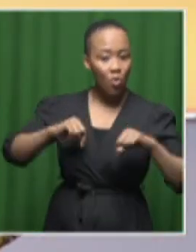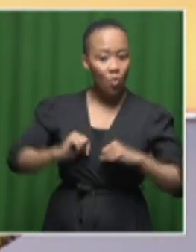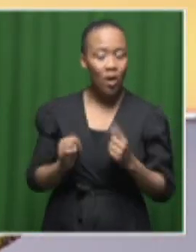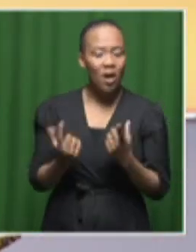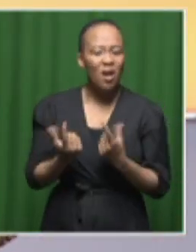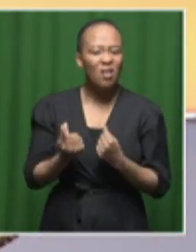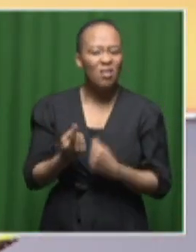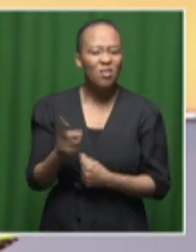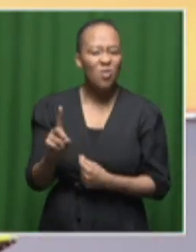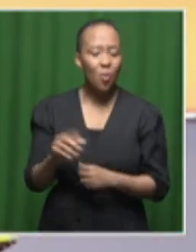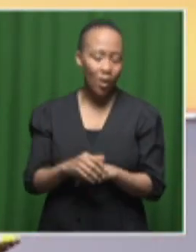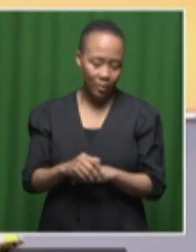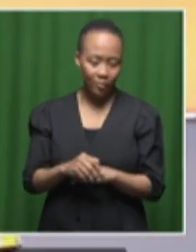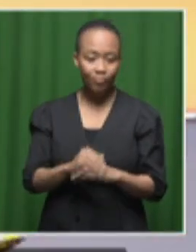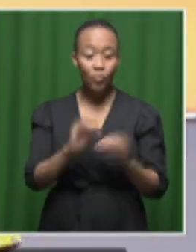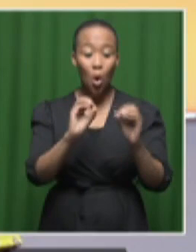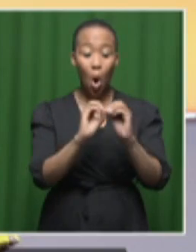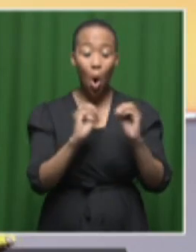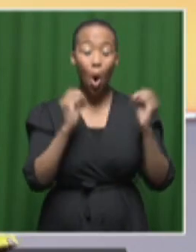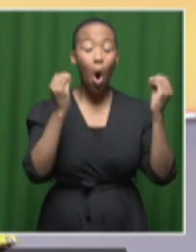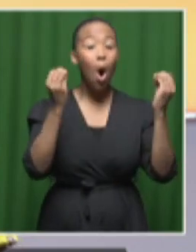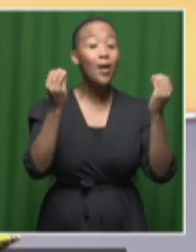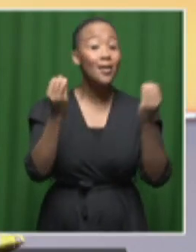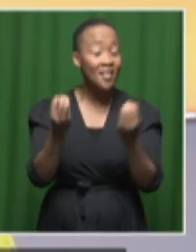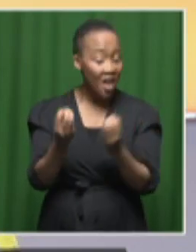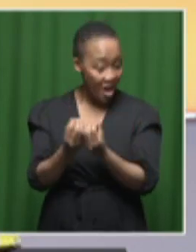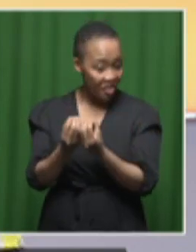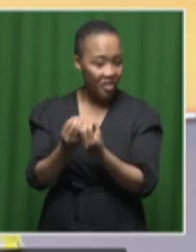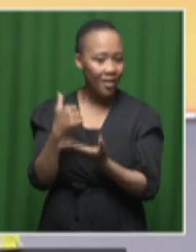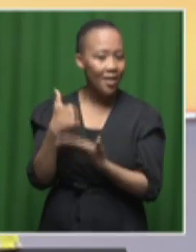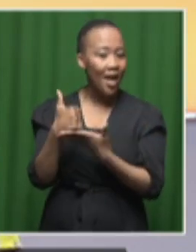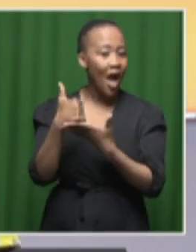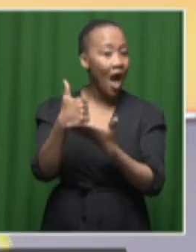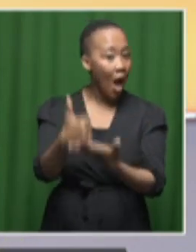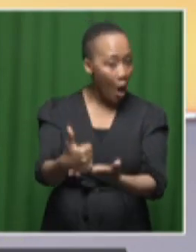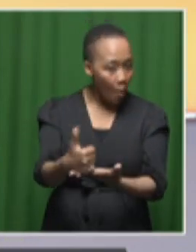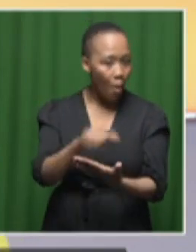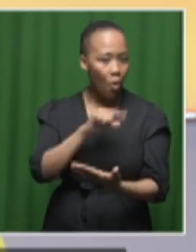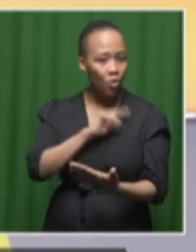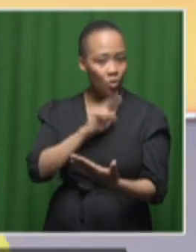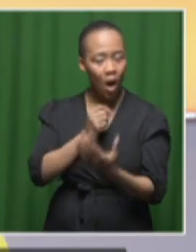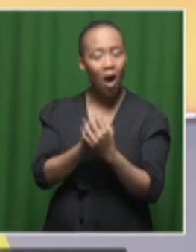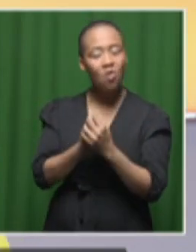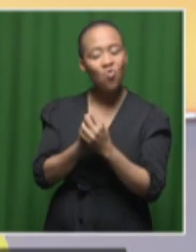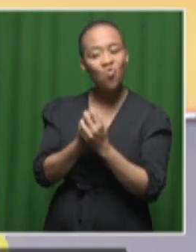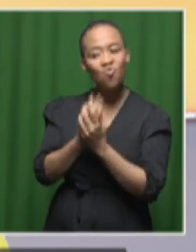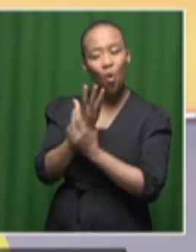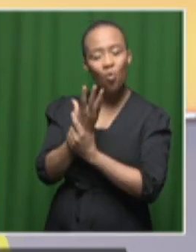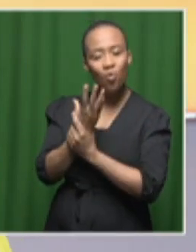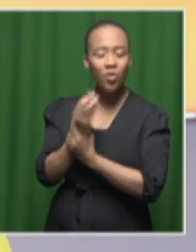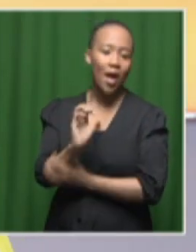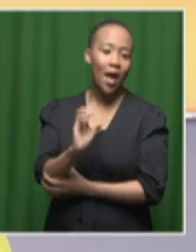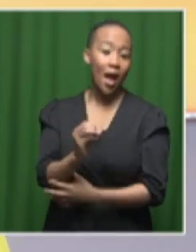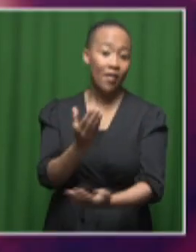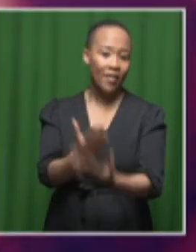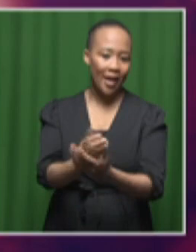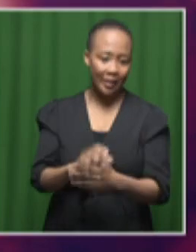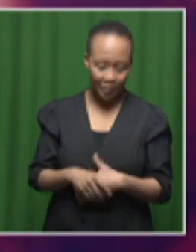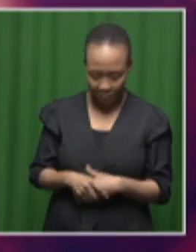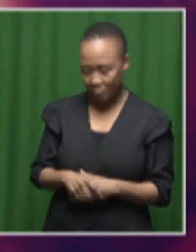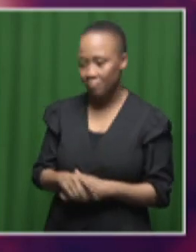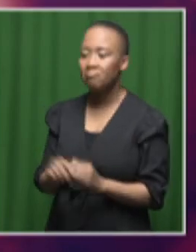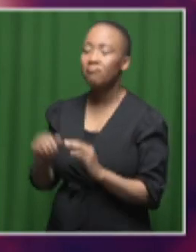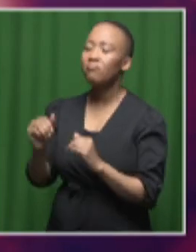help organizations unlock the power of brand to help them drive their growth. Right, that's ultimately what we're about. Talk to us about what I just talked